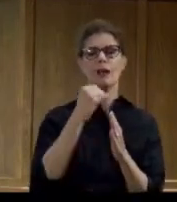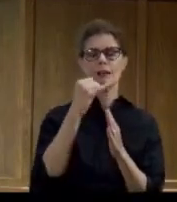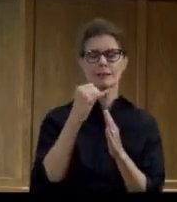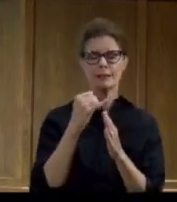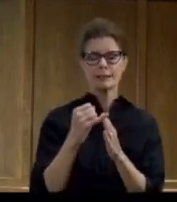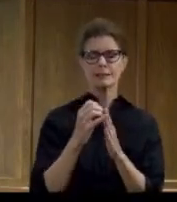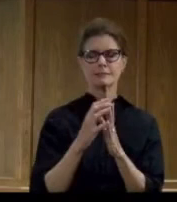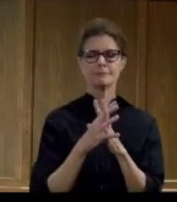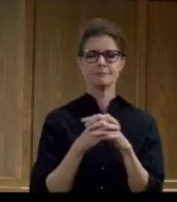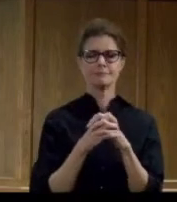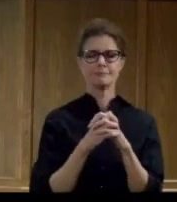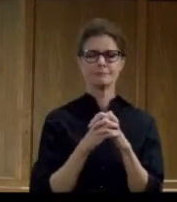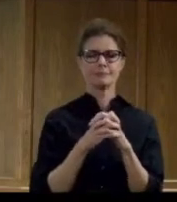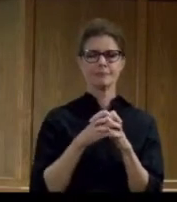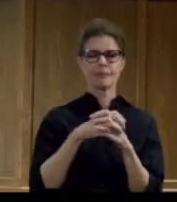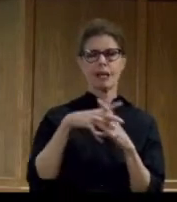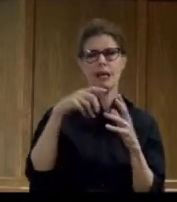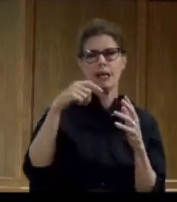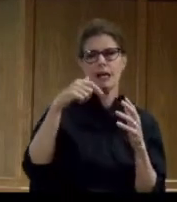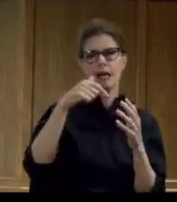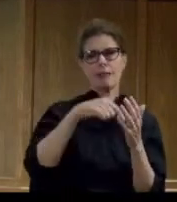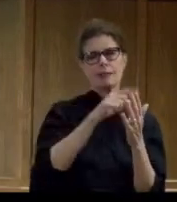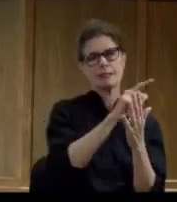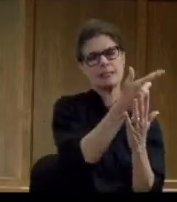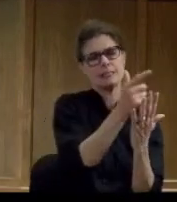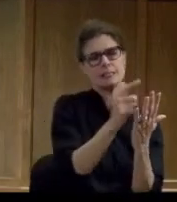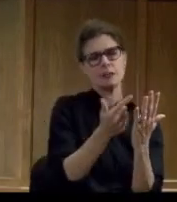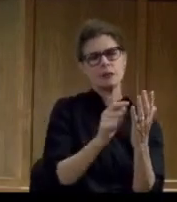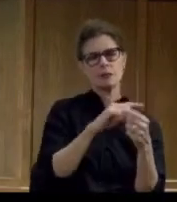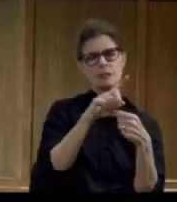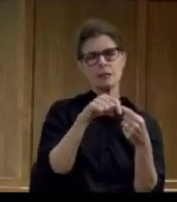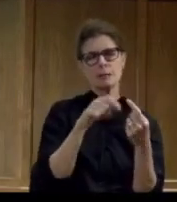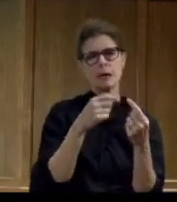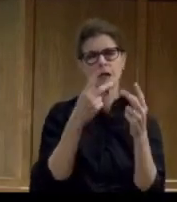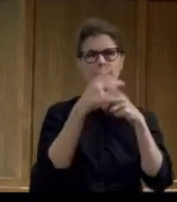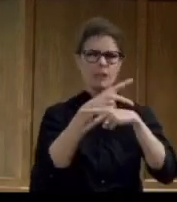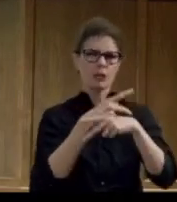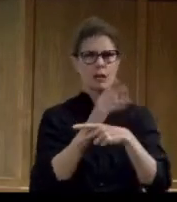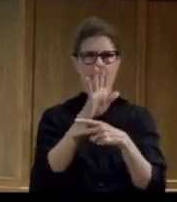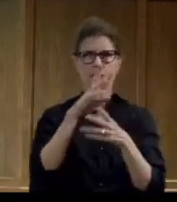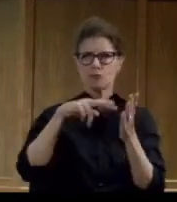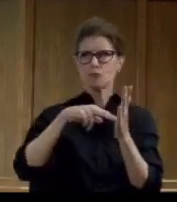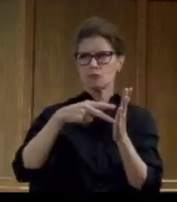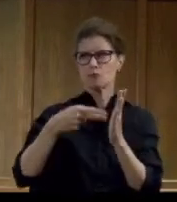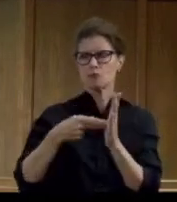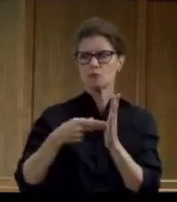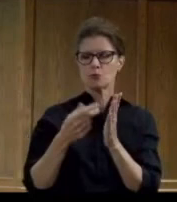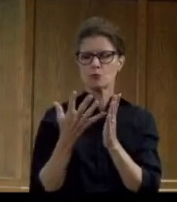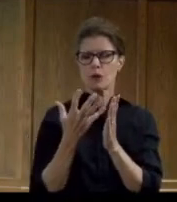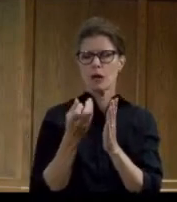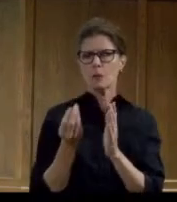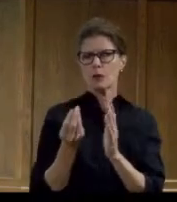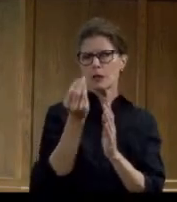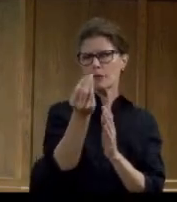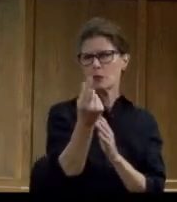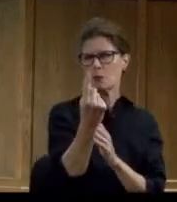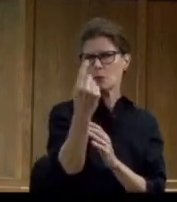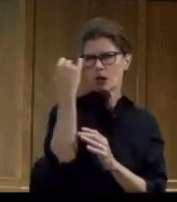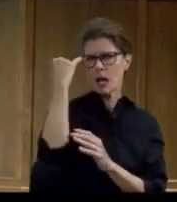The series is about finding your purpose. I want to give you one idea about your purpose this